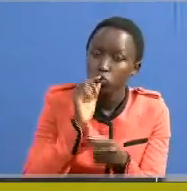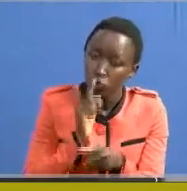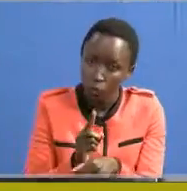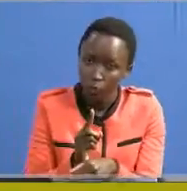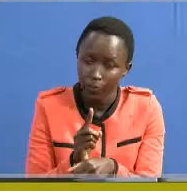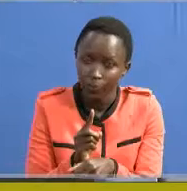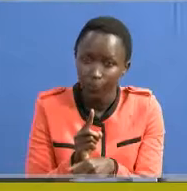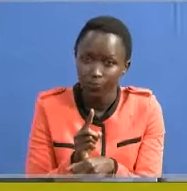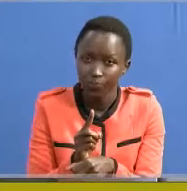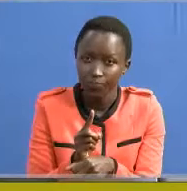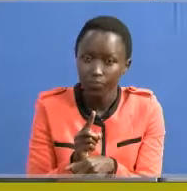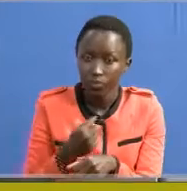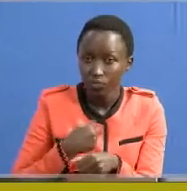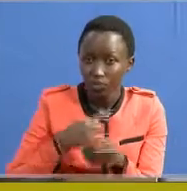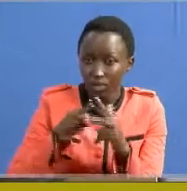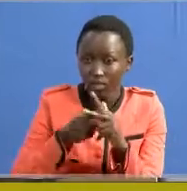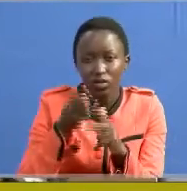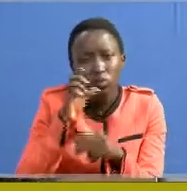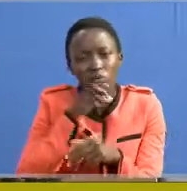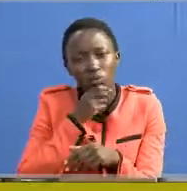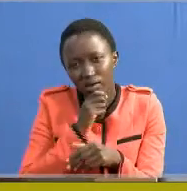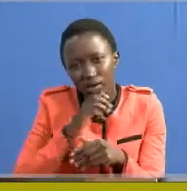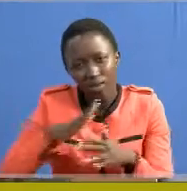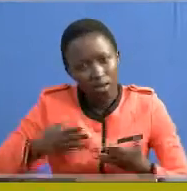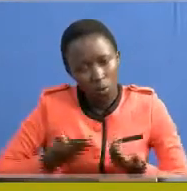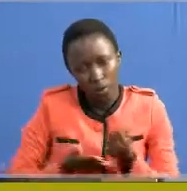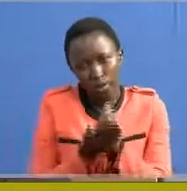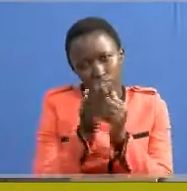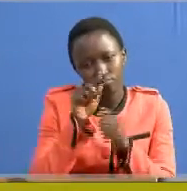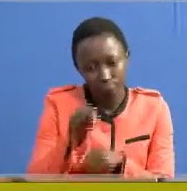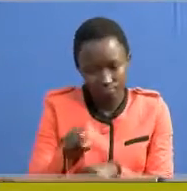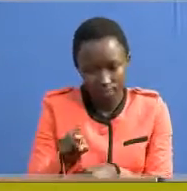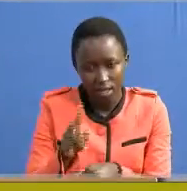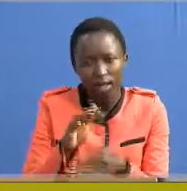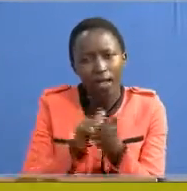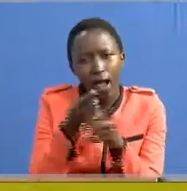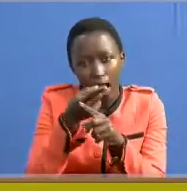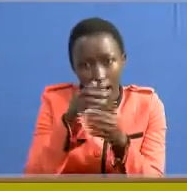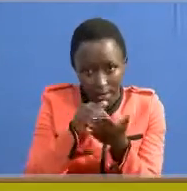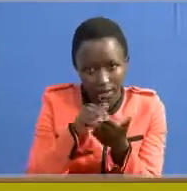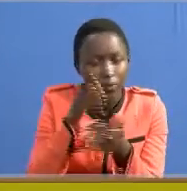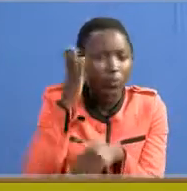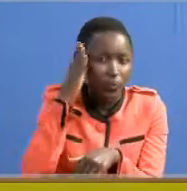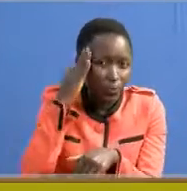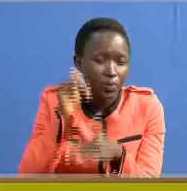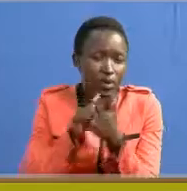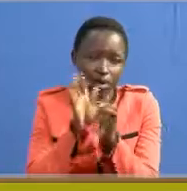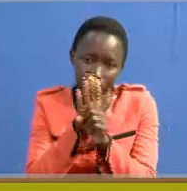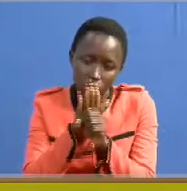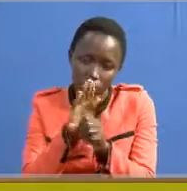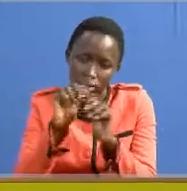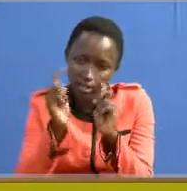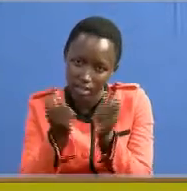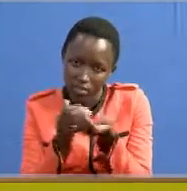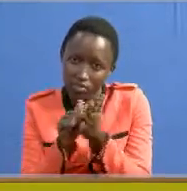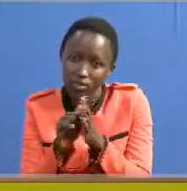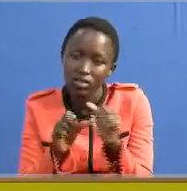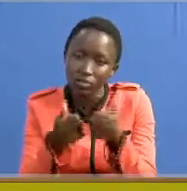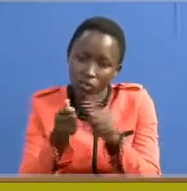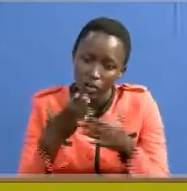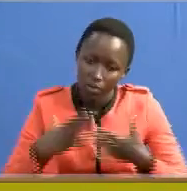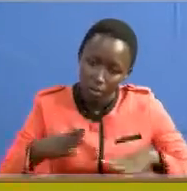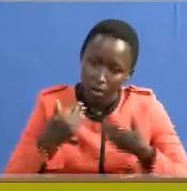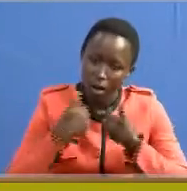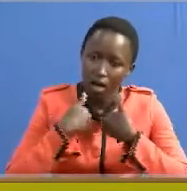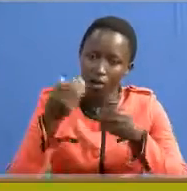So I started wondering, how can I be of help? But then again, as you know, most teams, most sporting people have